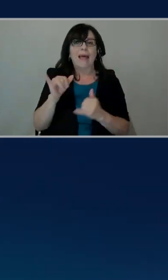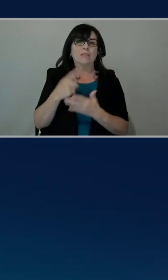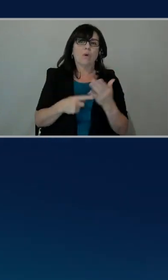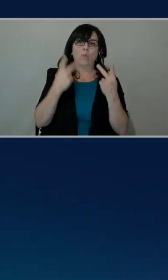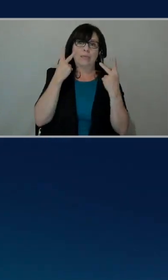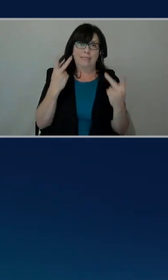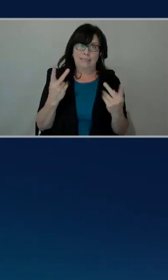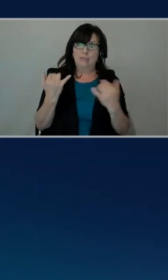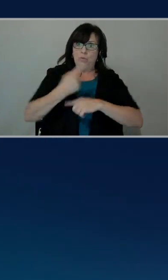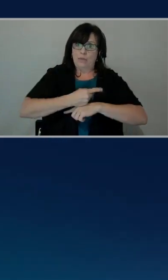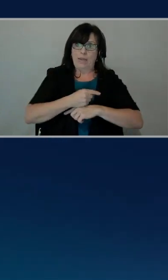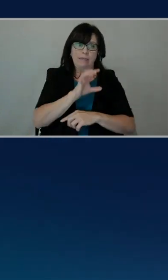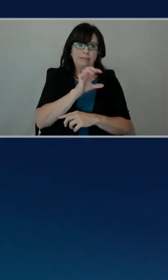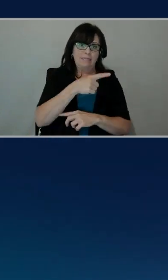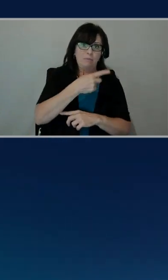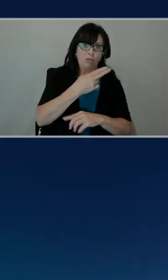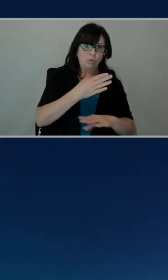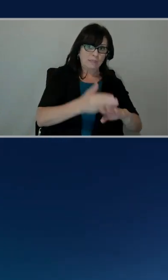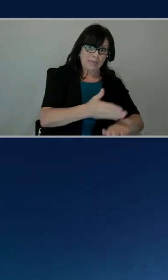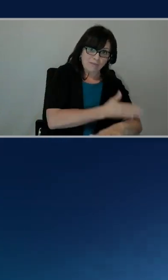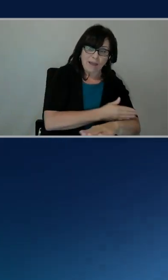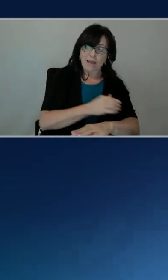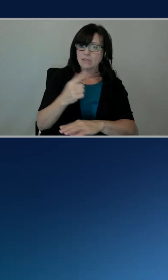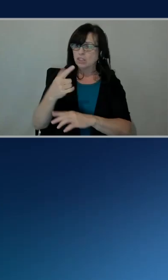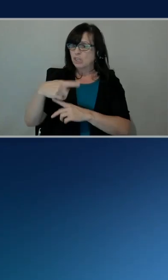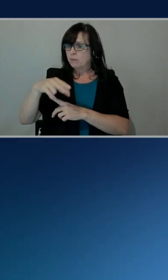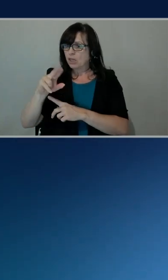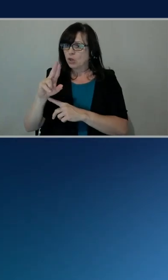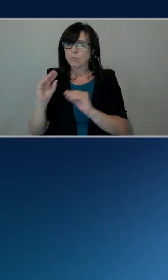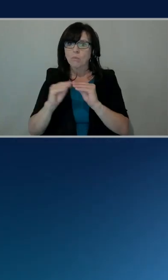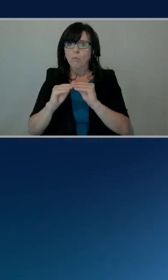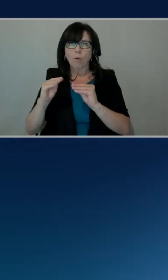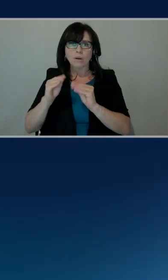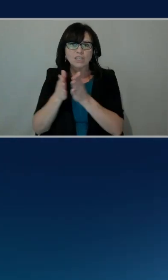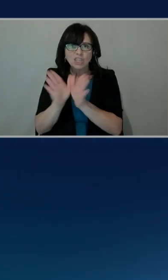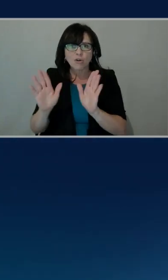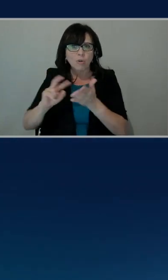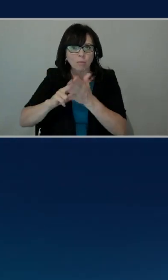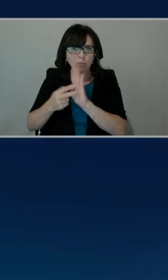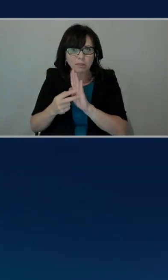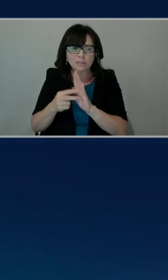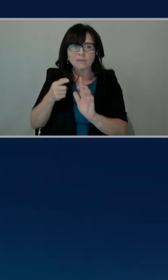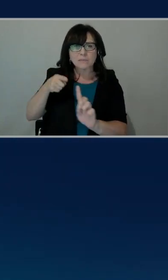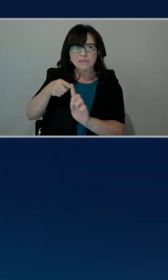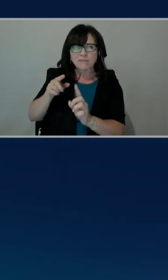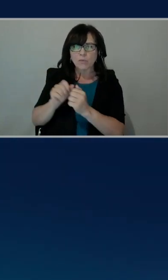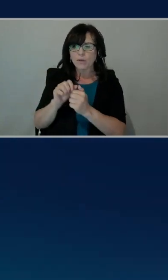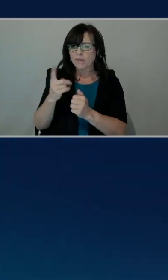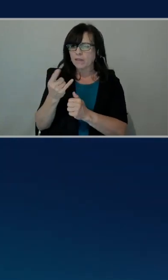advanced, GPUs have become more general purpose. Specifically with Graviton 3, we introduced that a couple of years